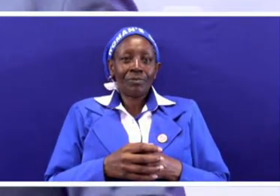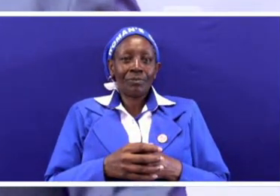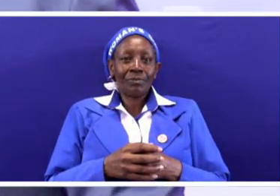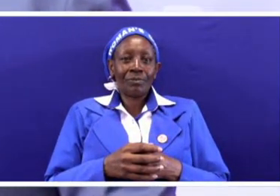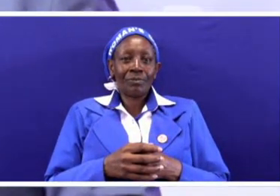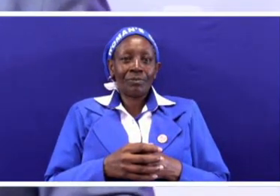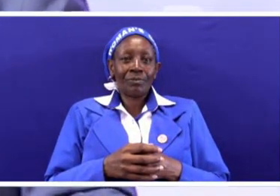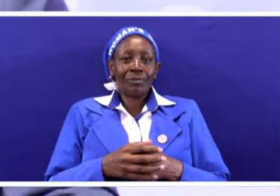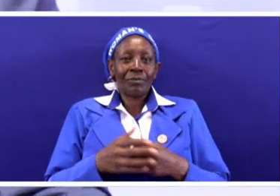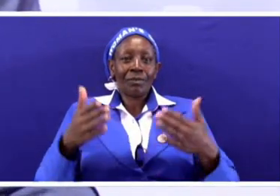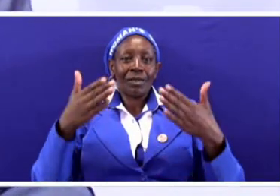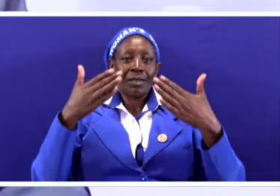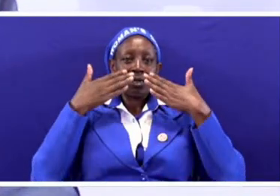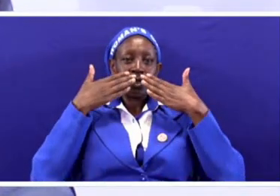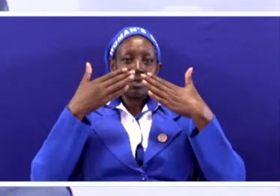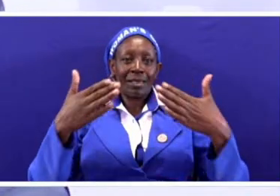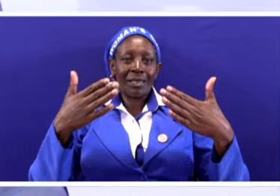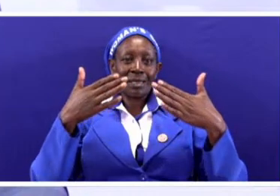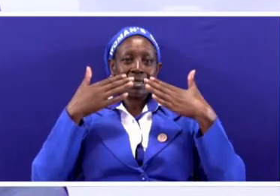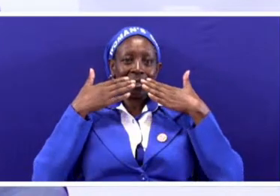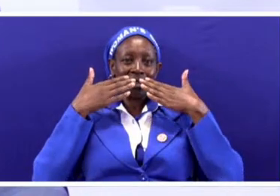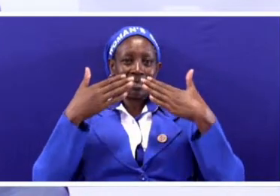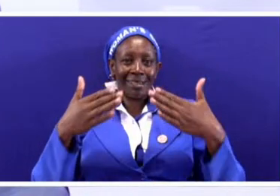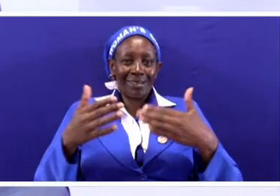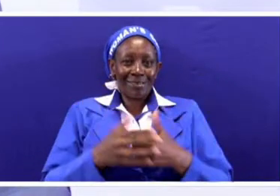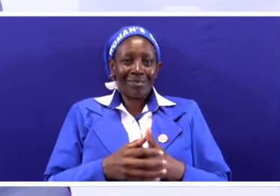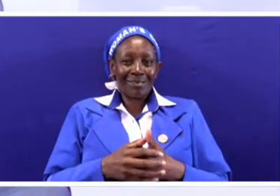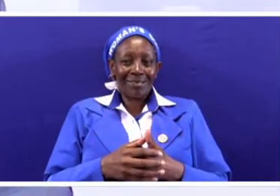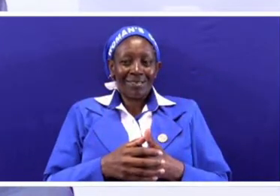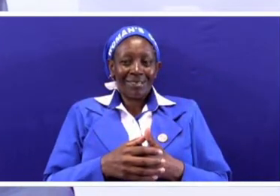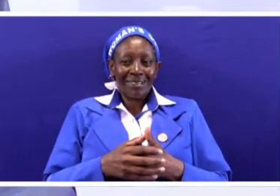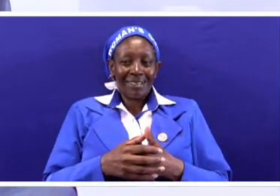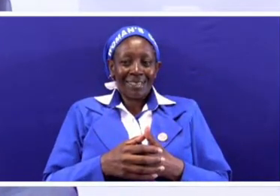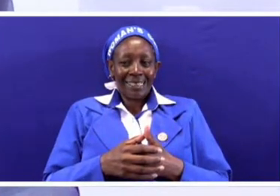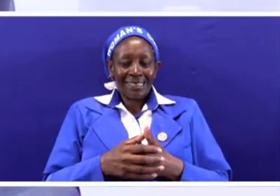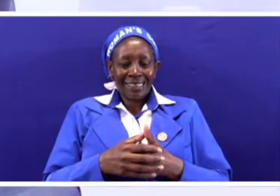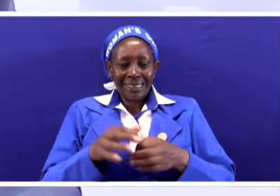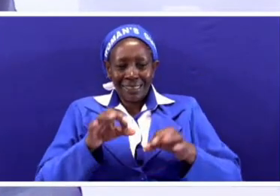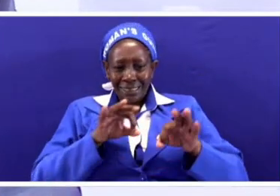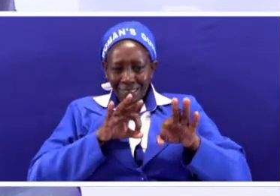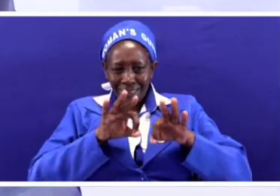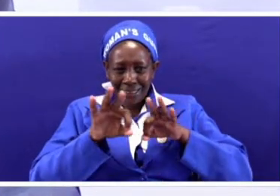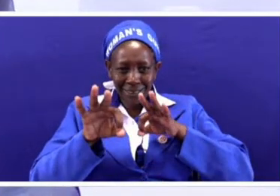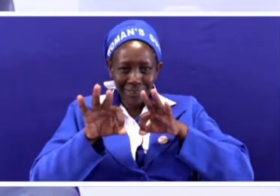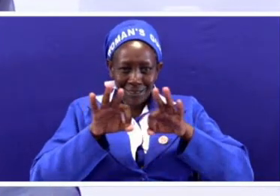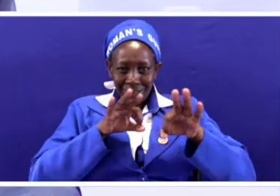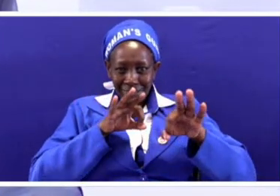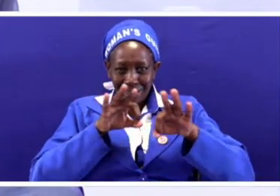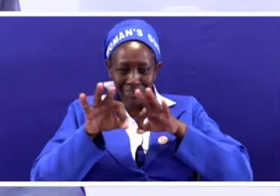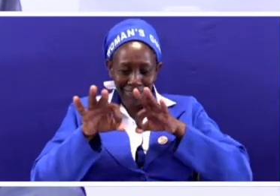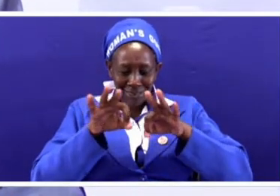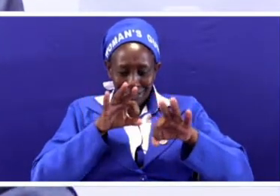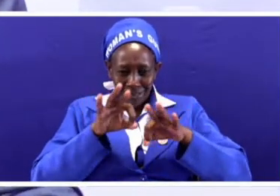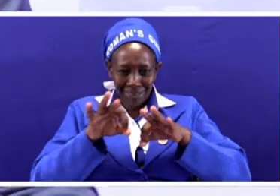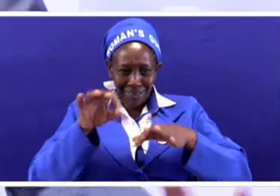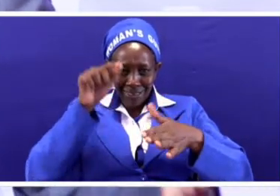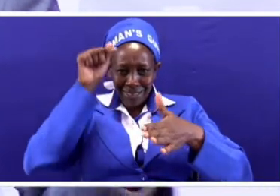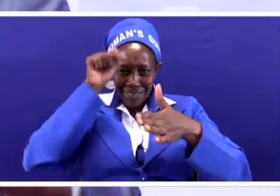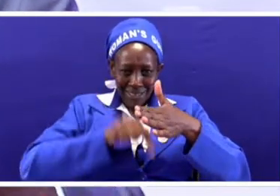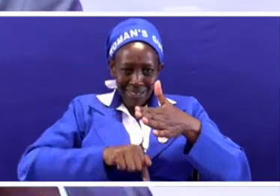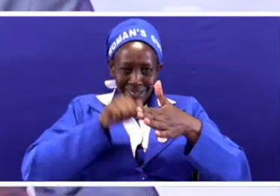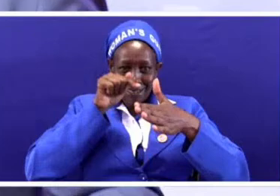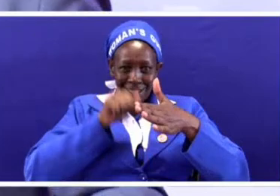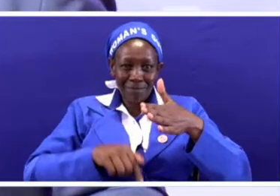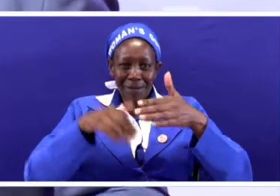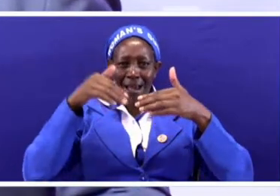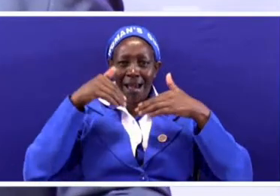Thank you also for wrestling with these texts. It's very clear you've labored for hours to put that